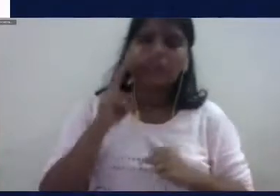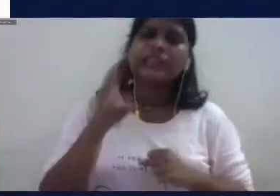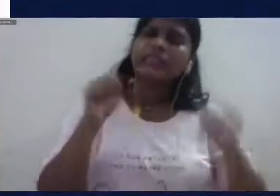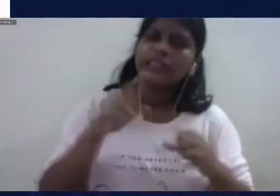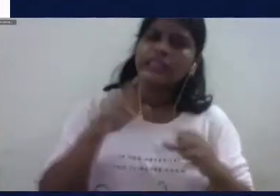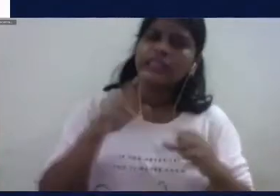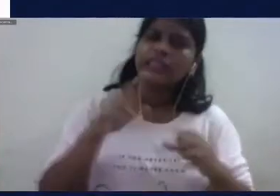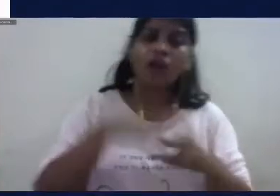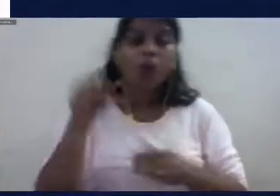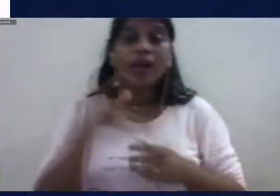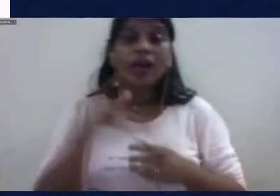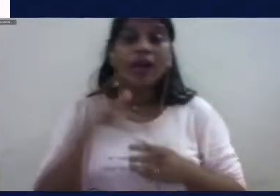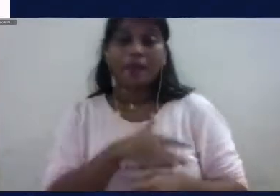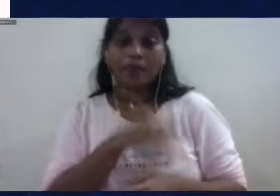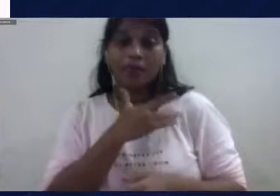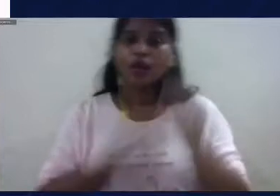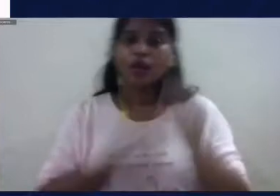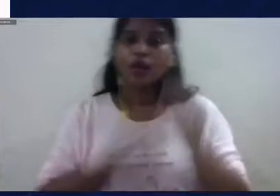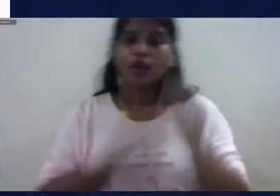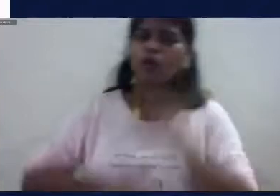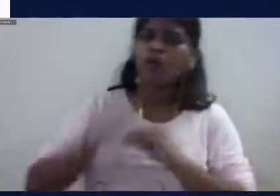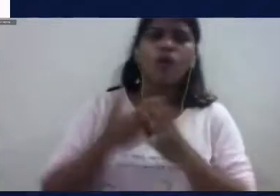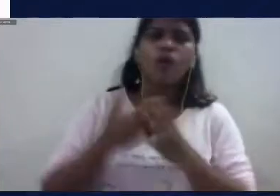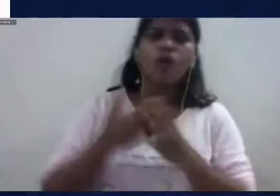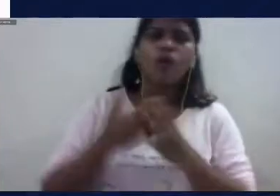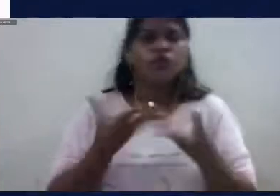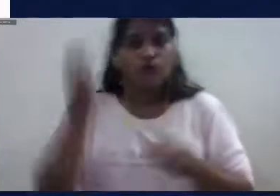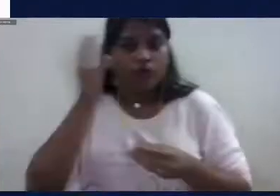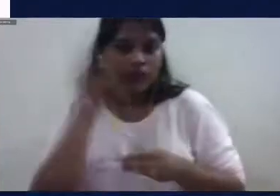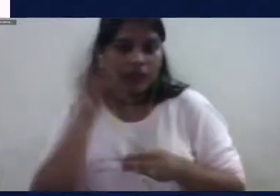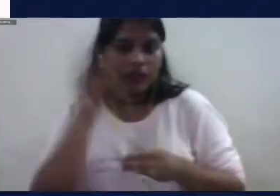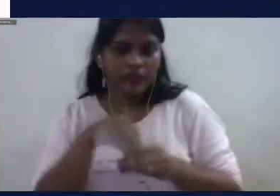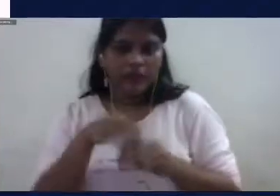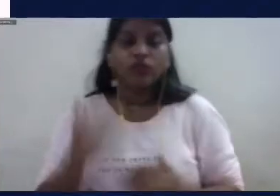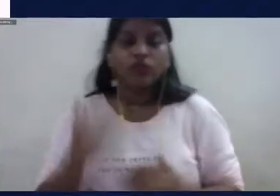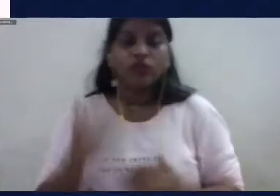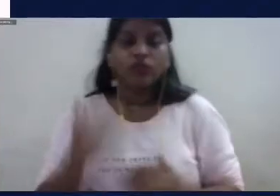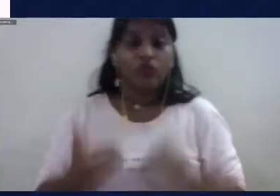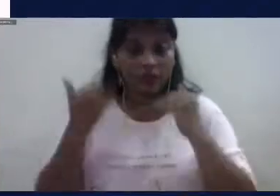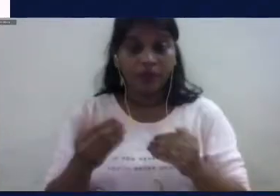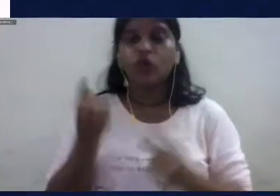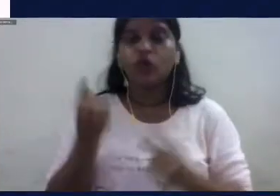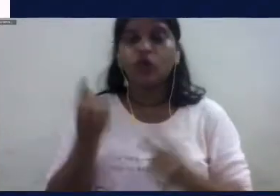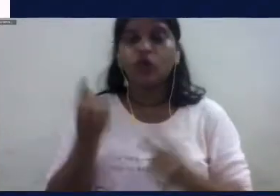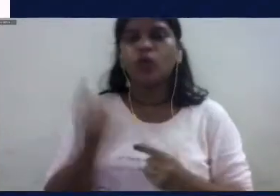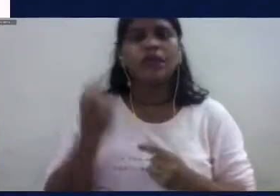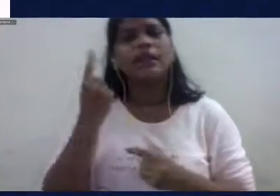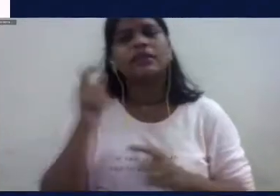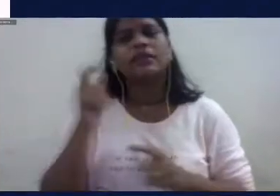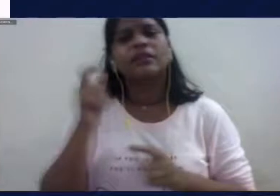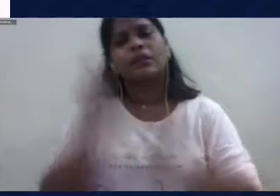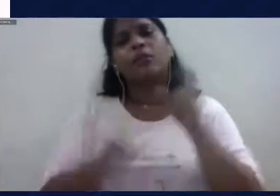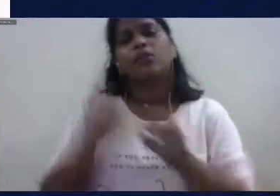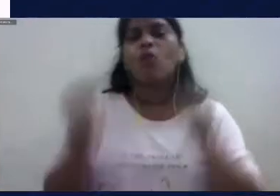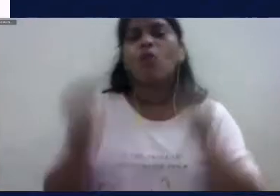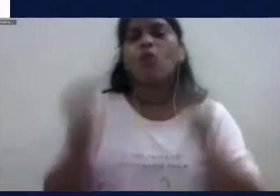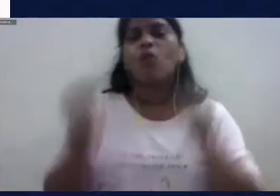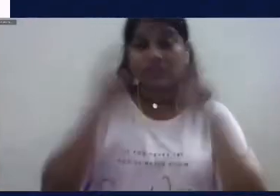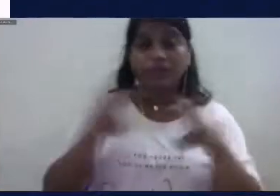out empathy, which is more of a soft concept, into something you can use to understand people much more